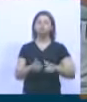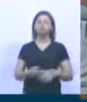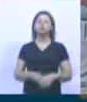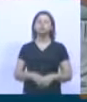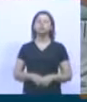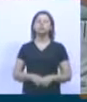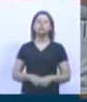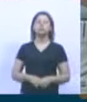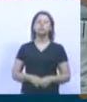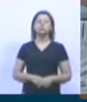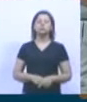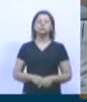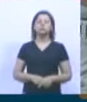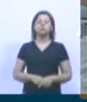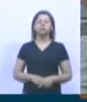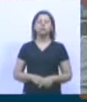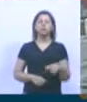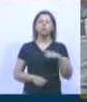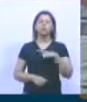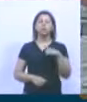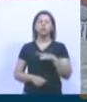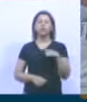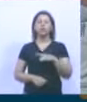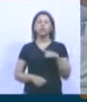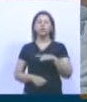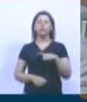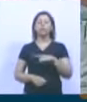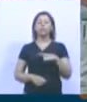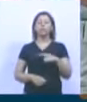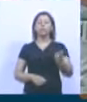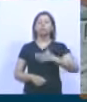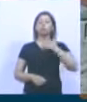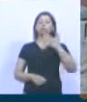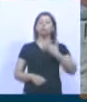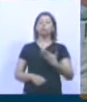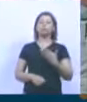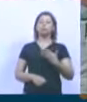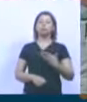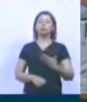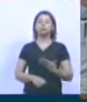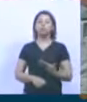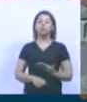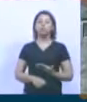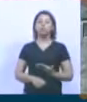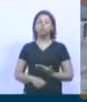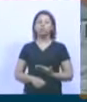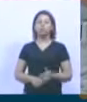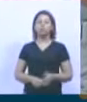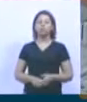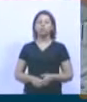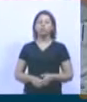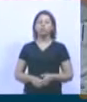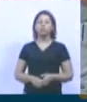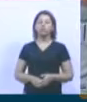a great shock. Ela teve um choque muito grande. I said, why didn't you tell this to me